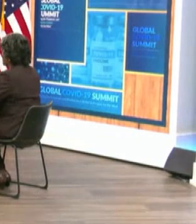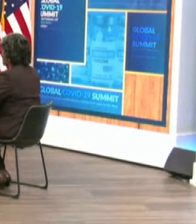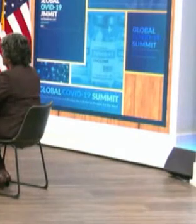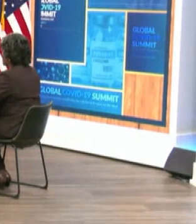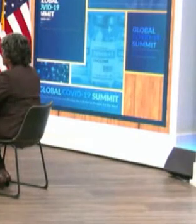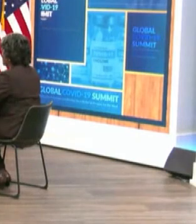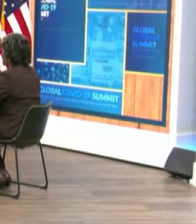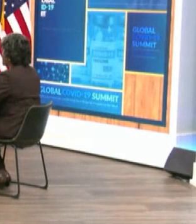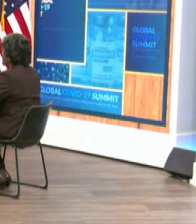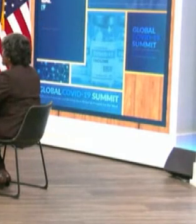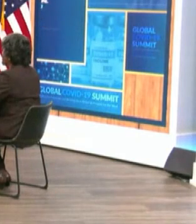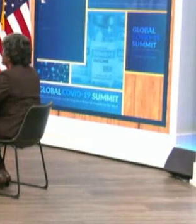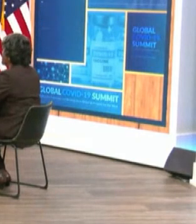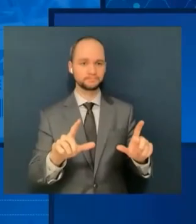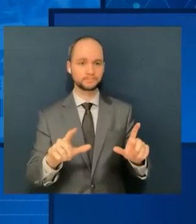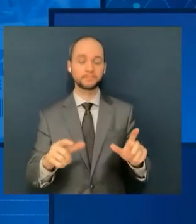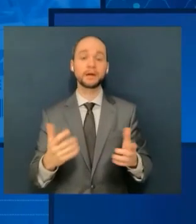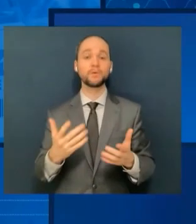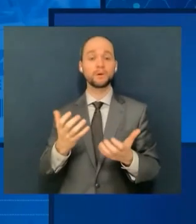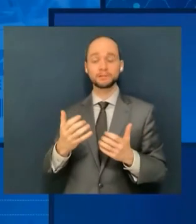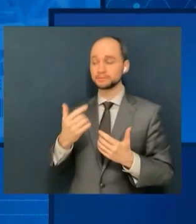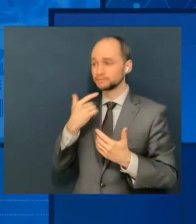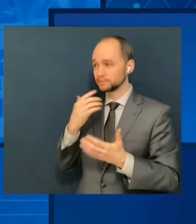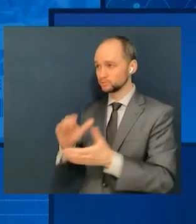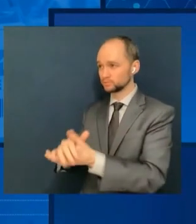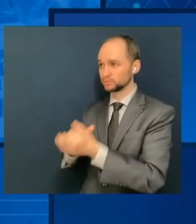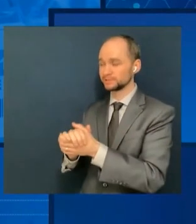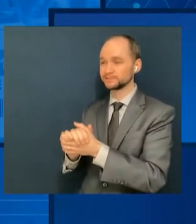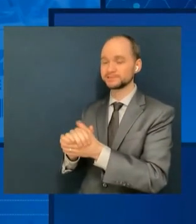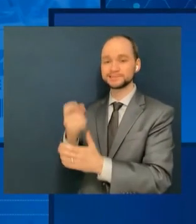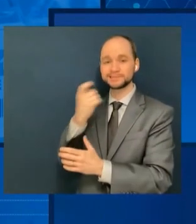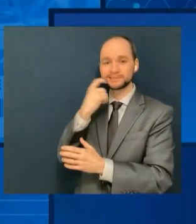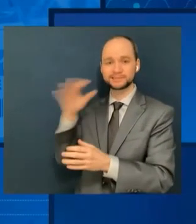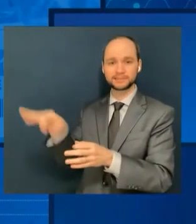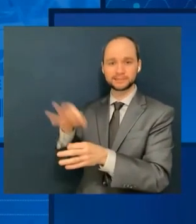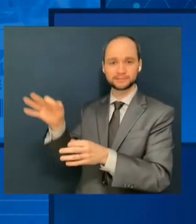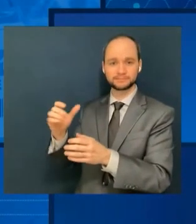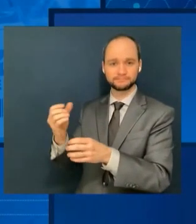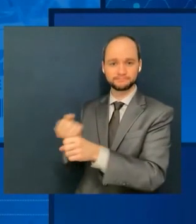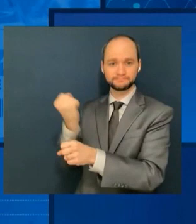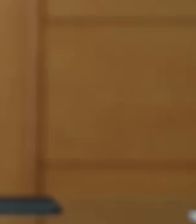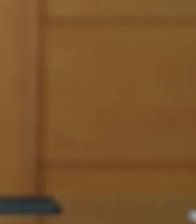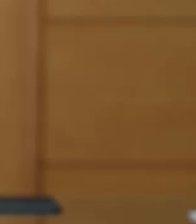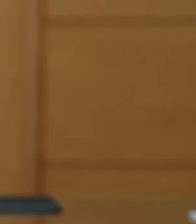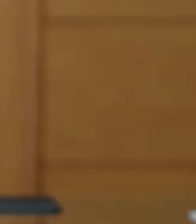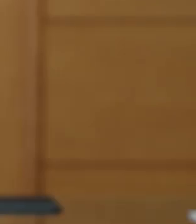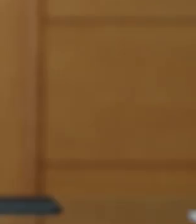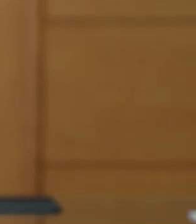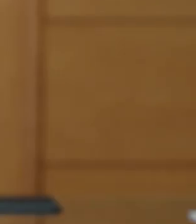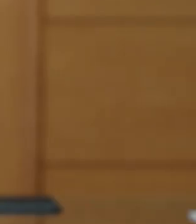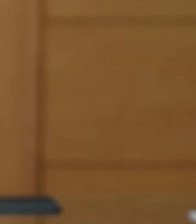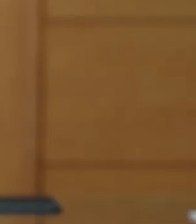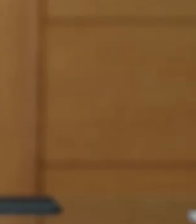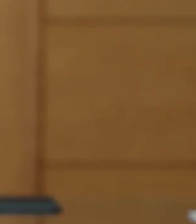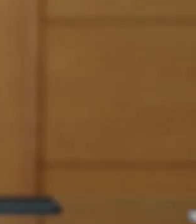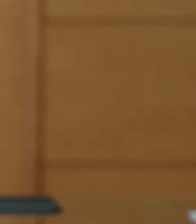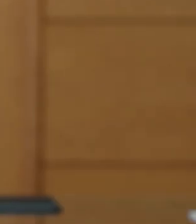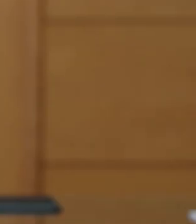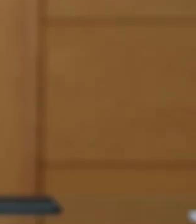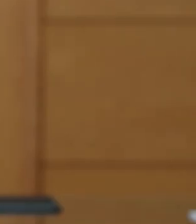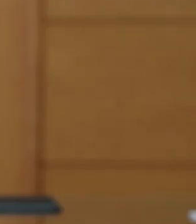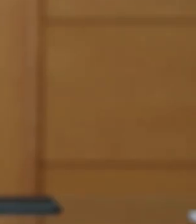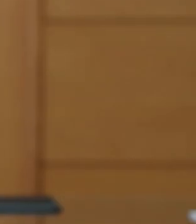South Korean President Yoon Suk-yeol pledged more support for the international community to fight the COVID-19 pandemic. The pledge was made